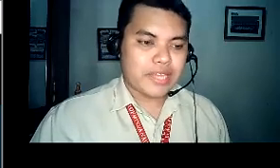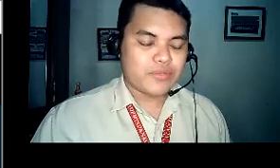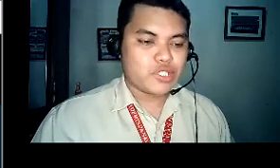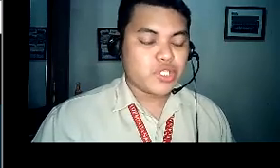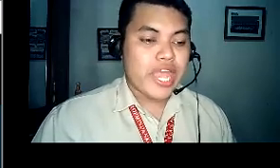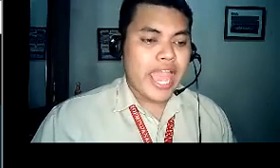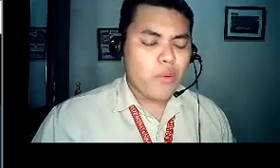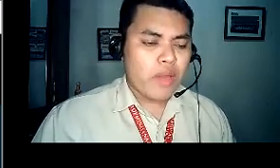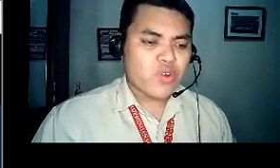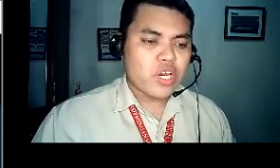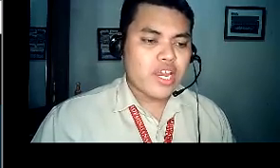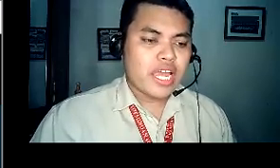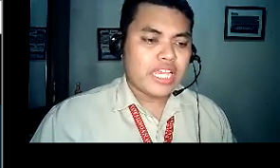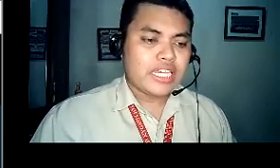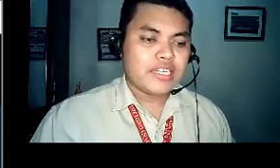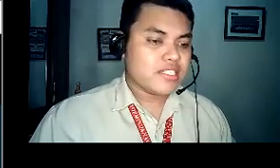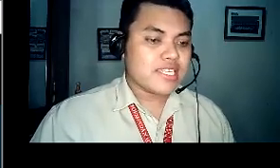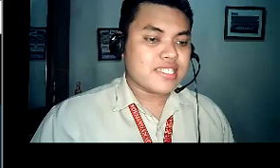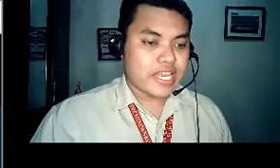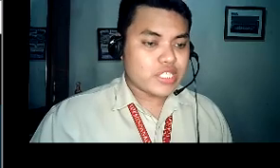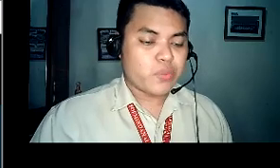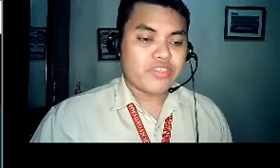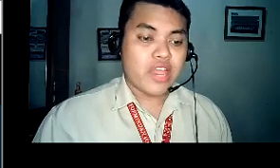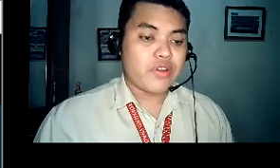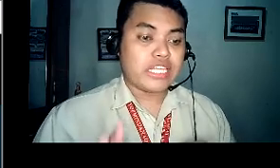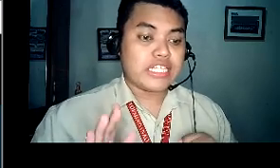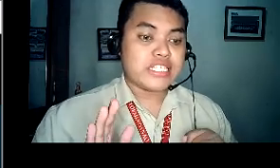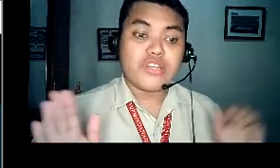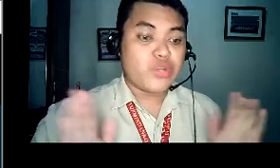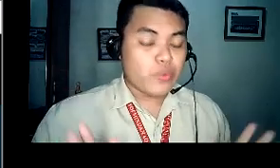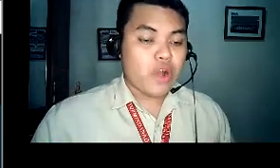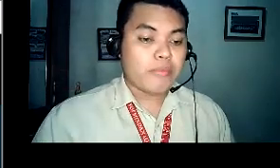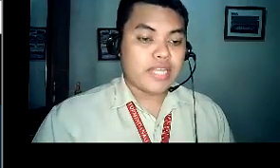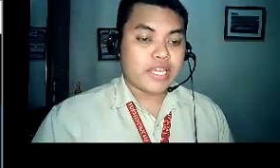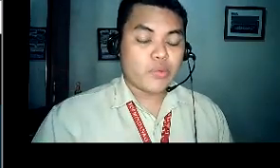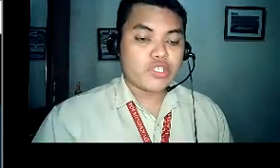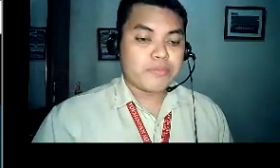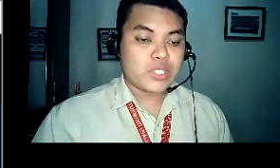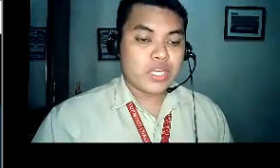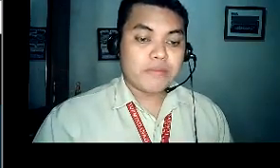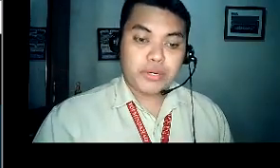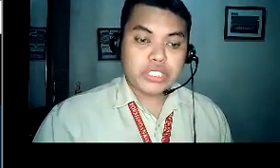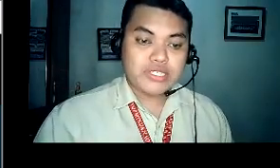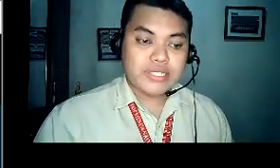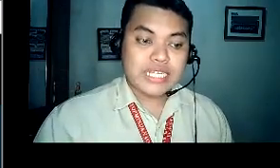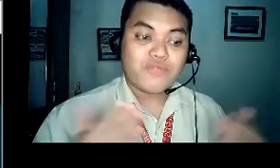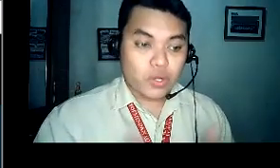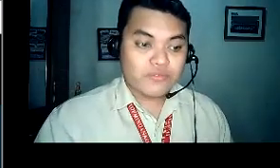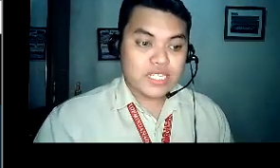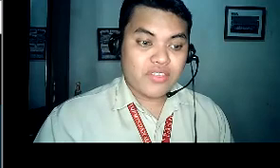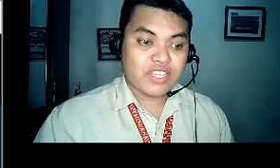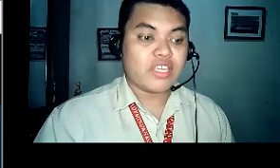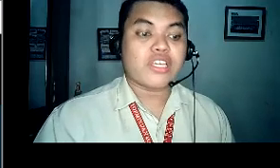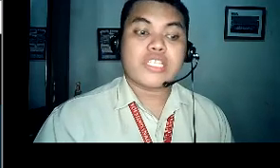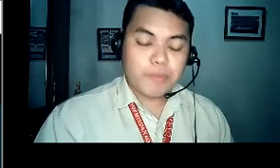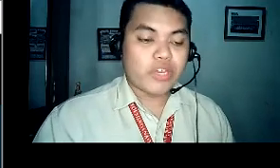common language. However, in instances when there is no common language between persons